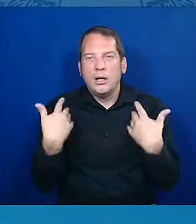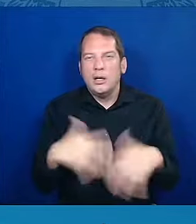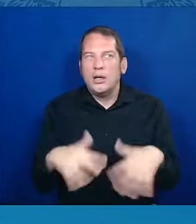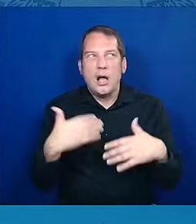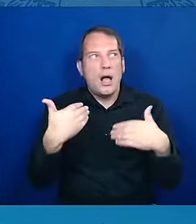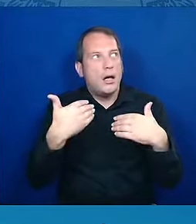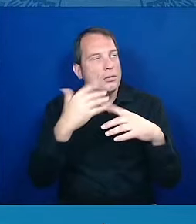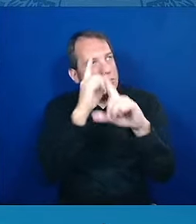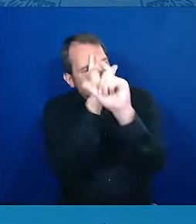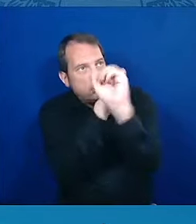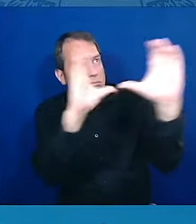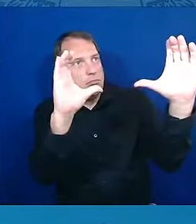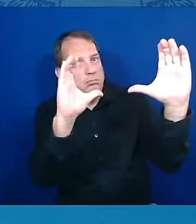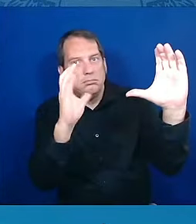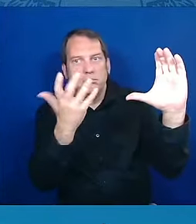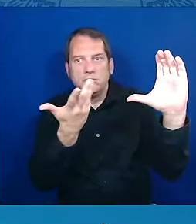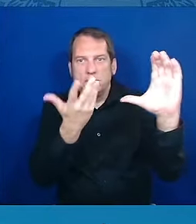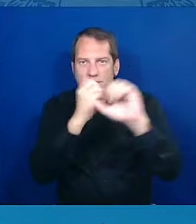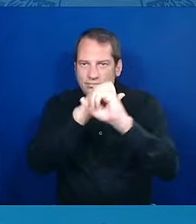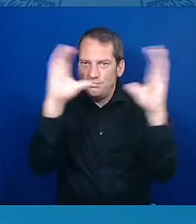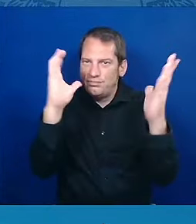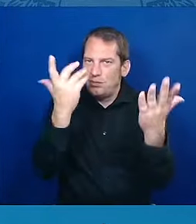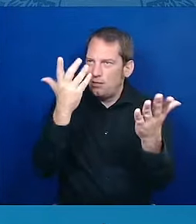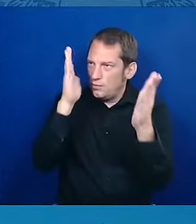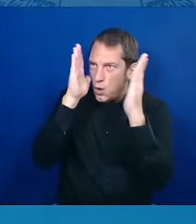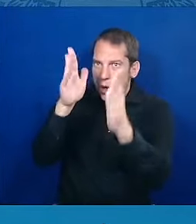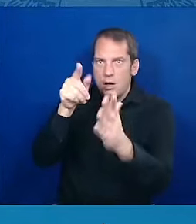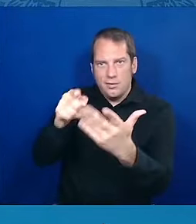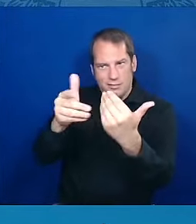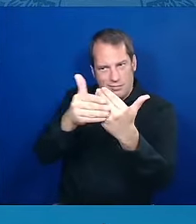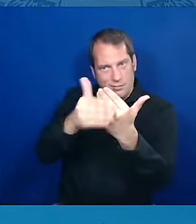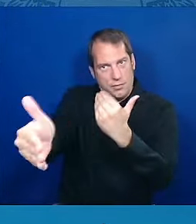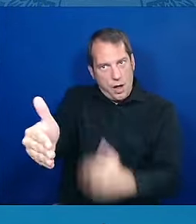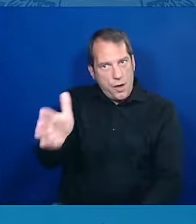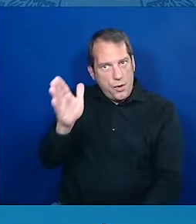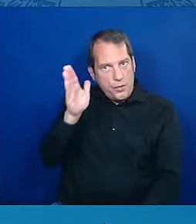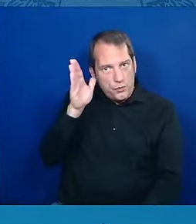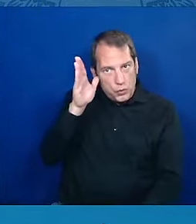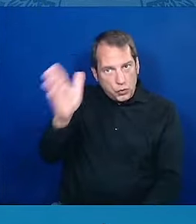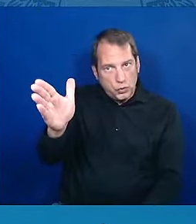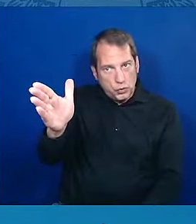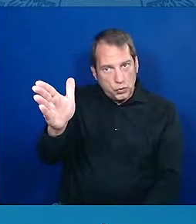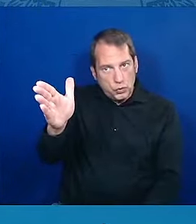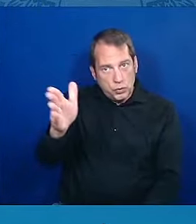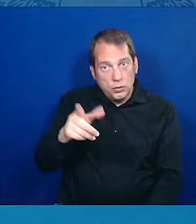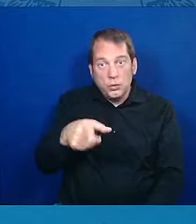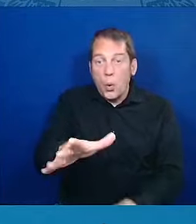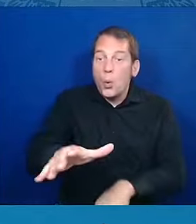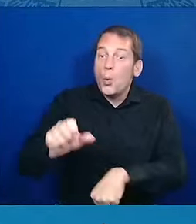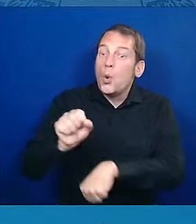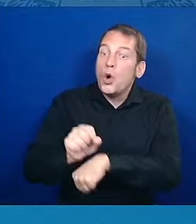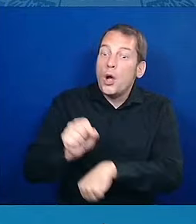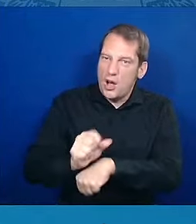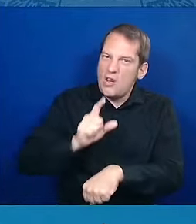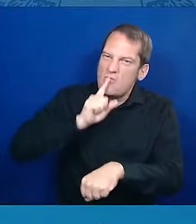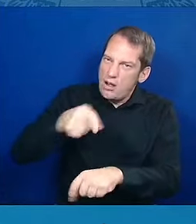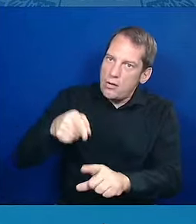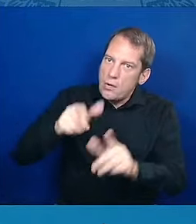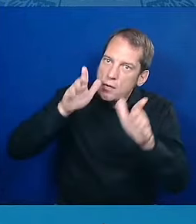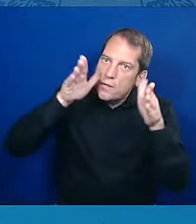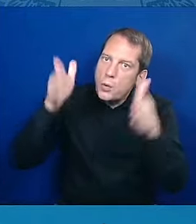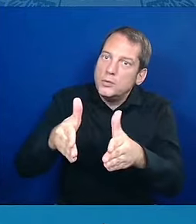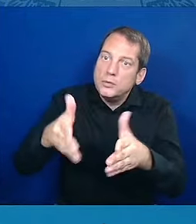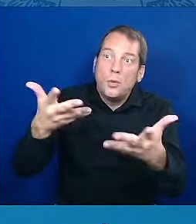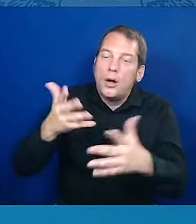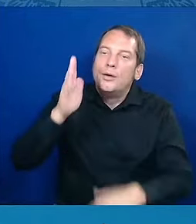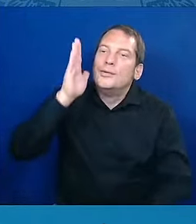The work you do is about a focus on the future. You see the potential in every child. You